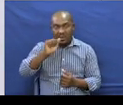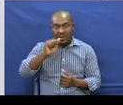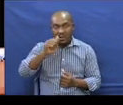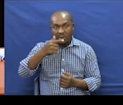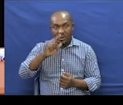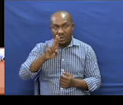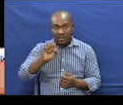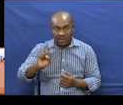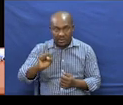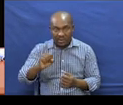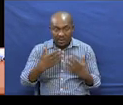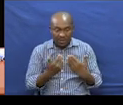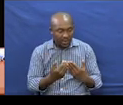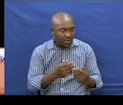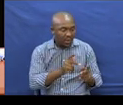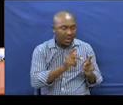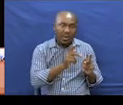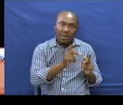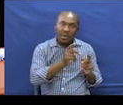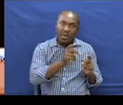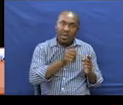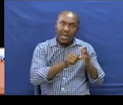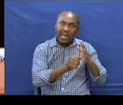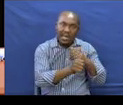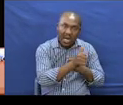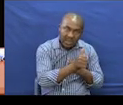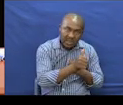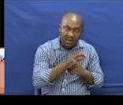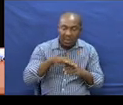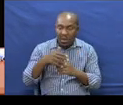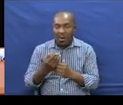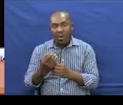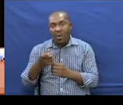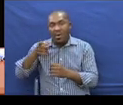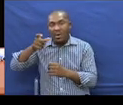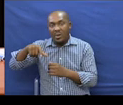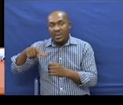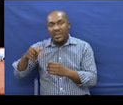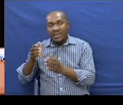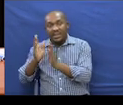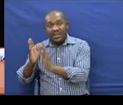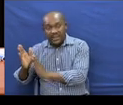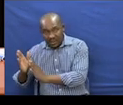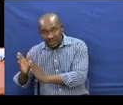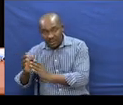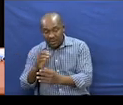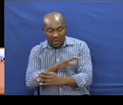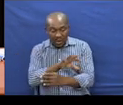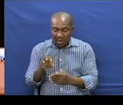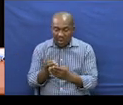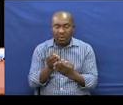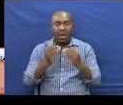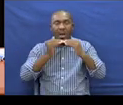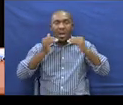common citizens, should be treated equally, irrespective of their social, political, and economic position. So the